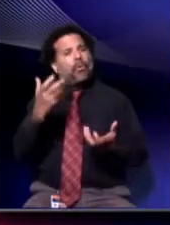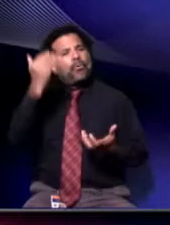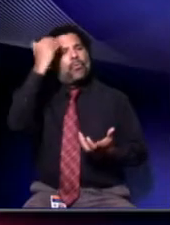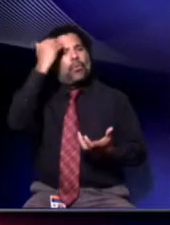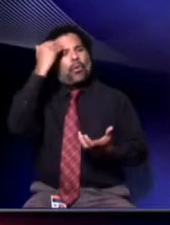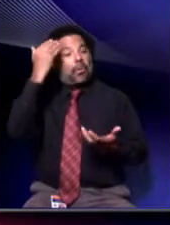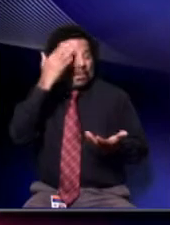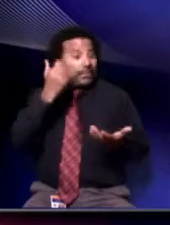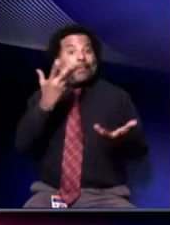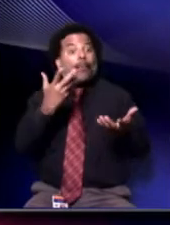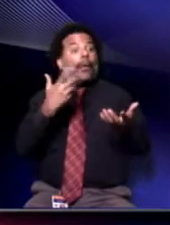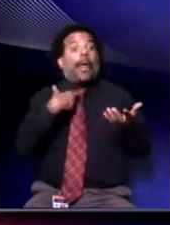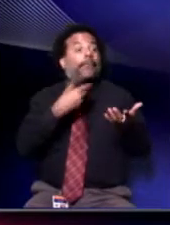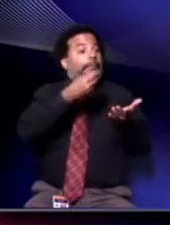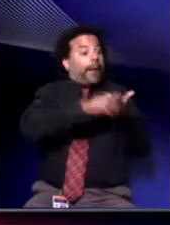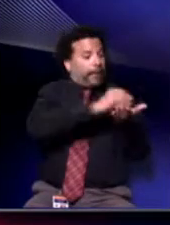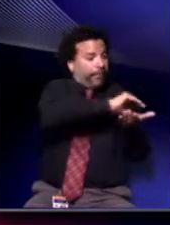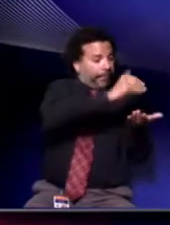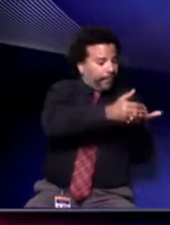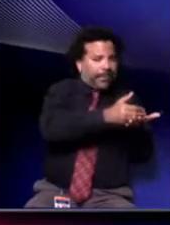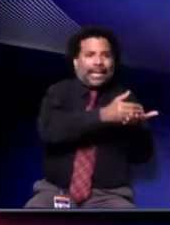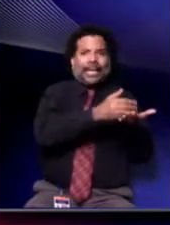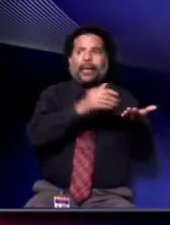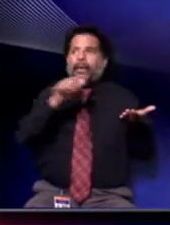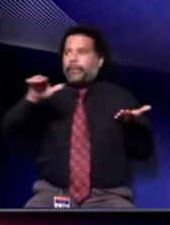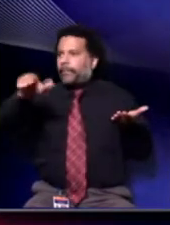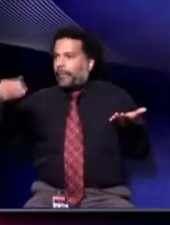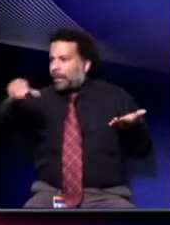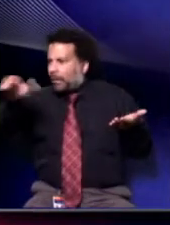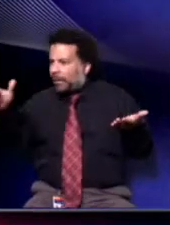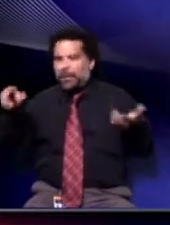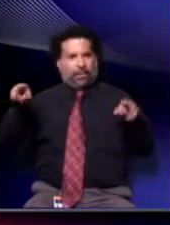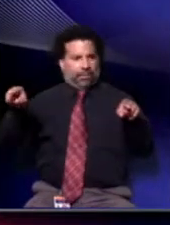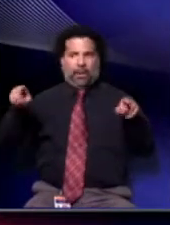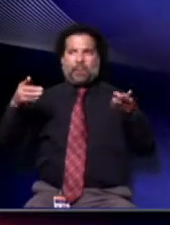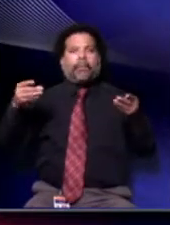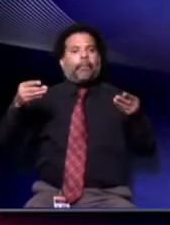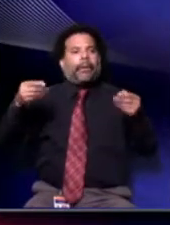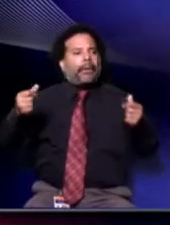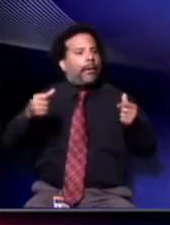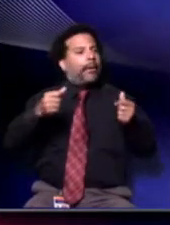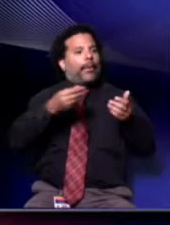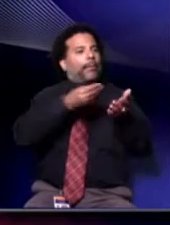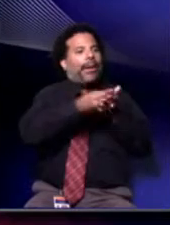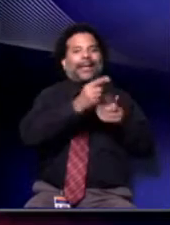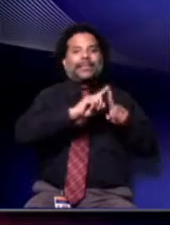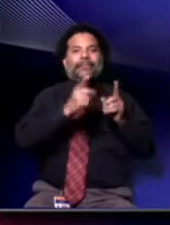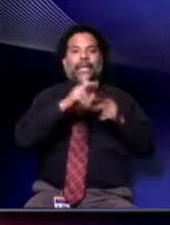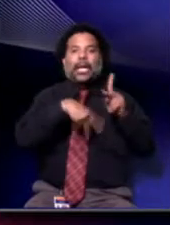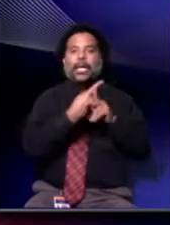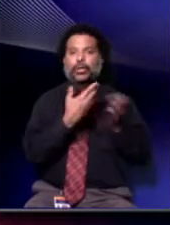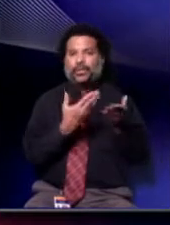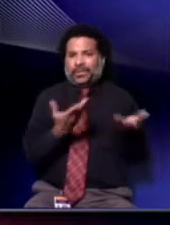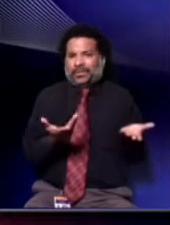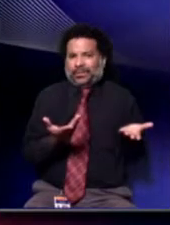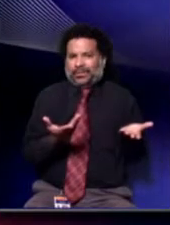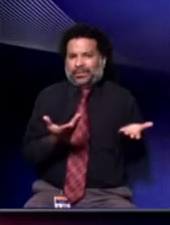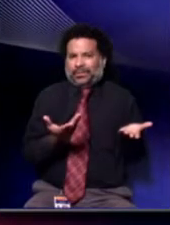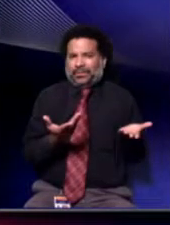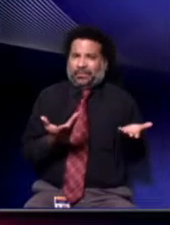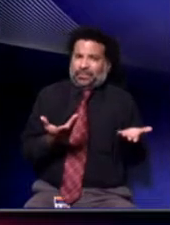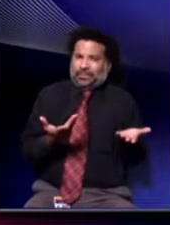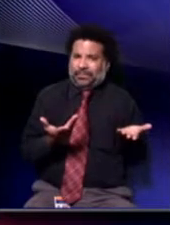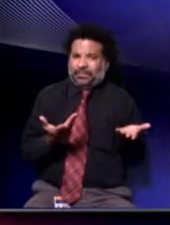we're spending? And I don't know how to answer that right now, because I'm not even sure the level of service that we're getting the kids, and it doesn't sound